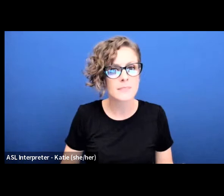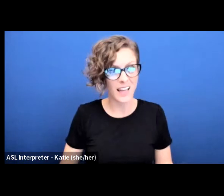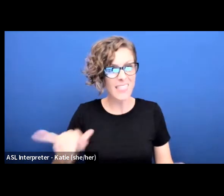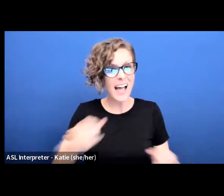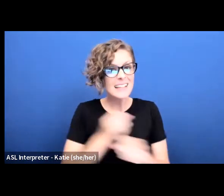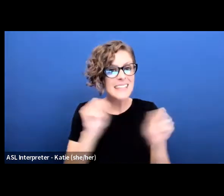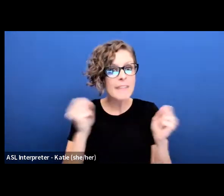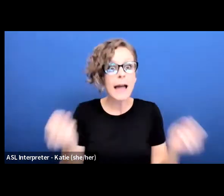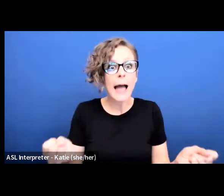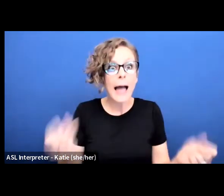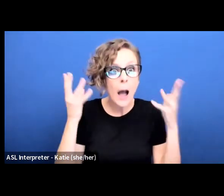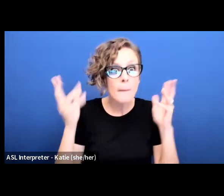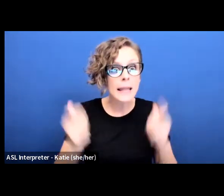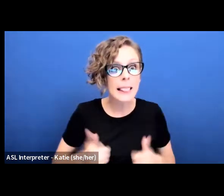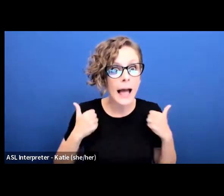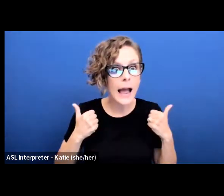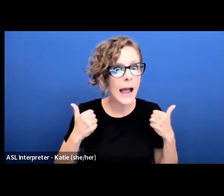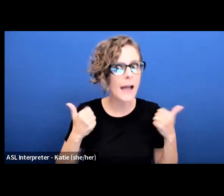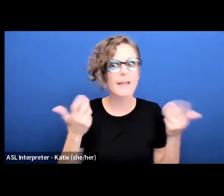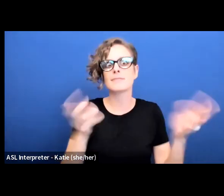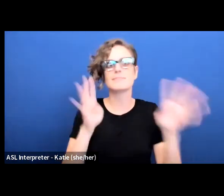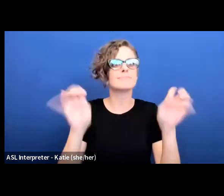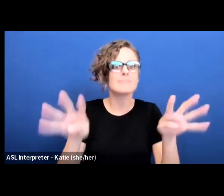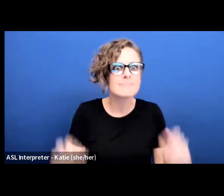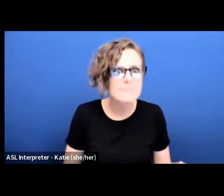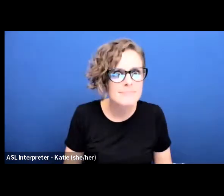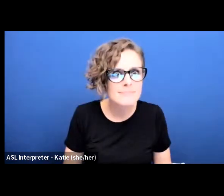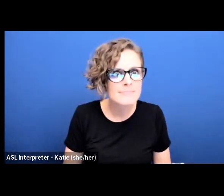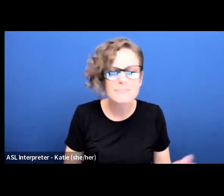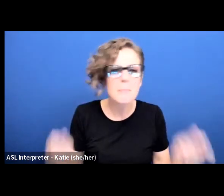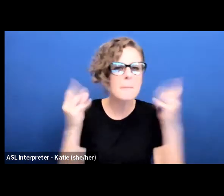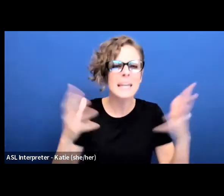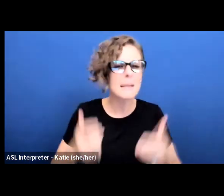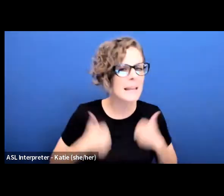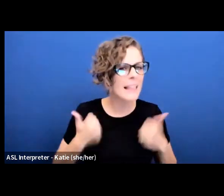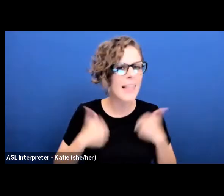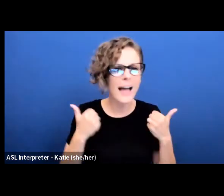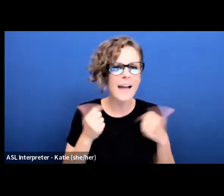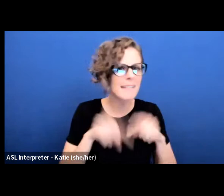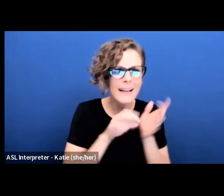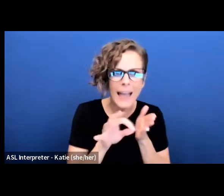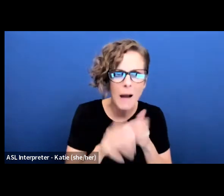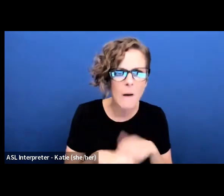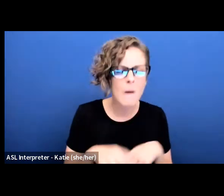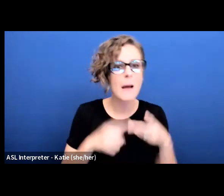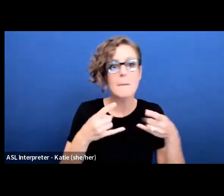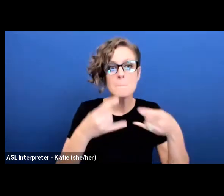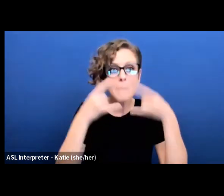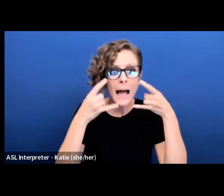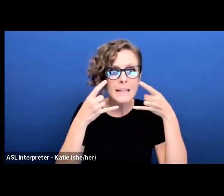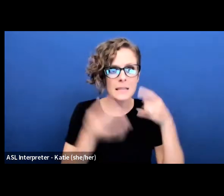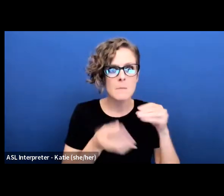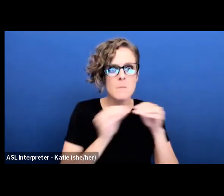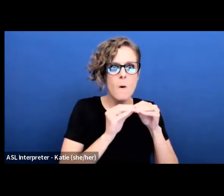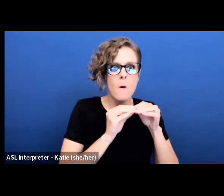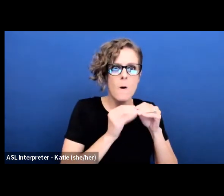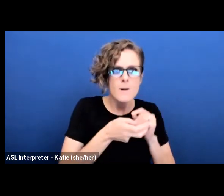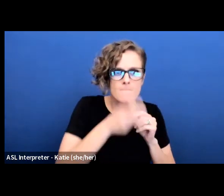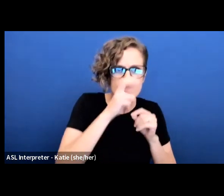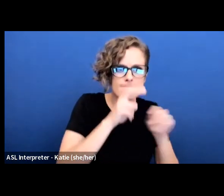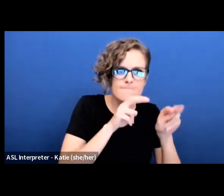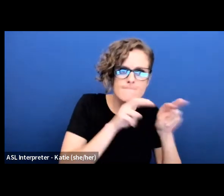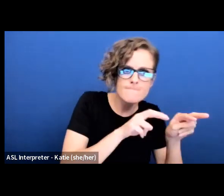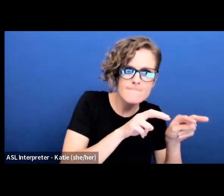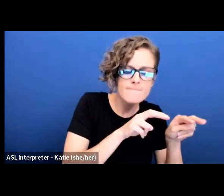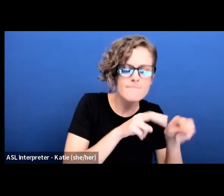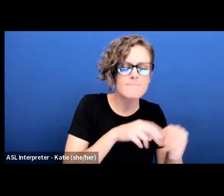saved. We've been more conservative on masking all along, including OUSD under their leadership. How many